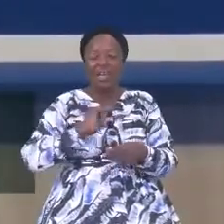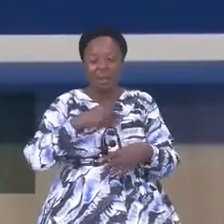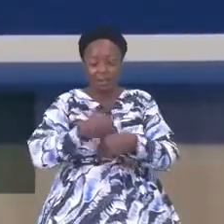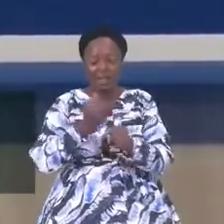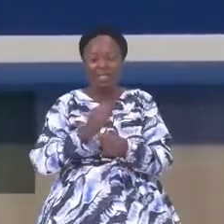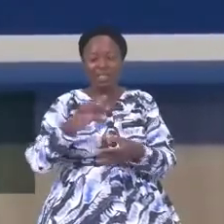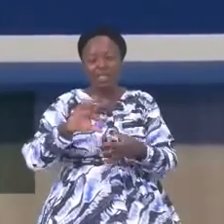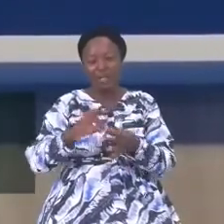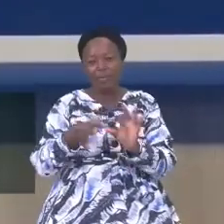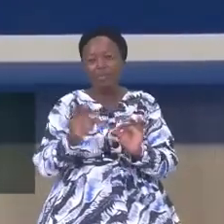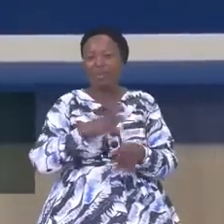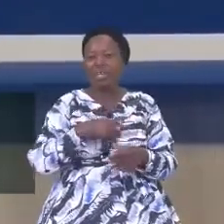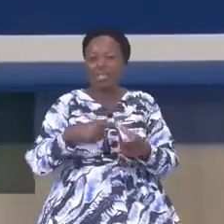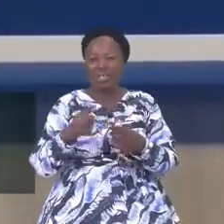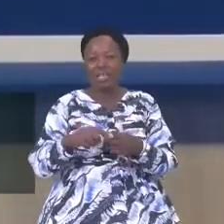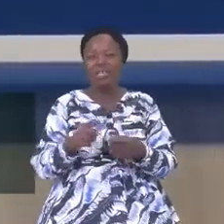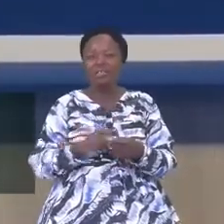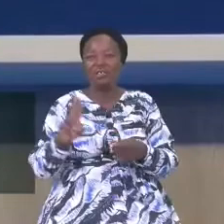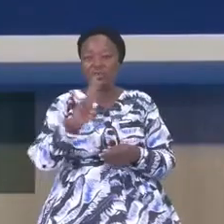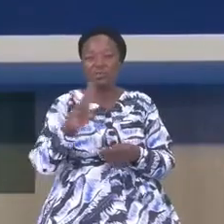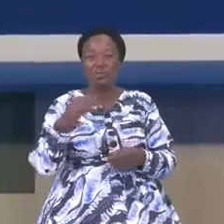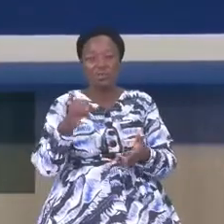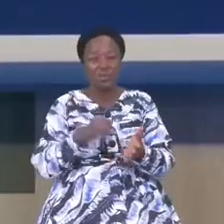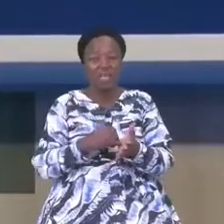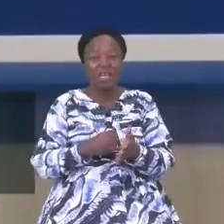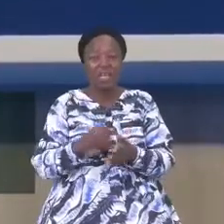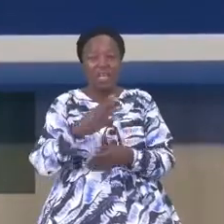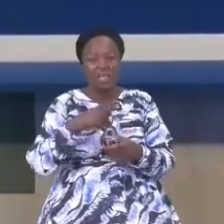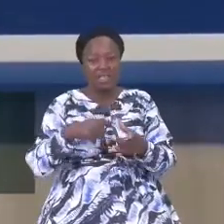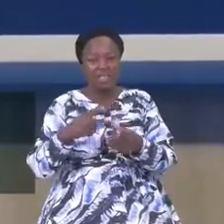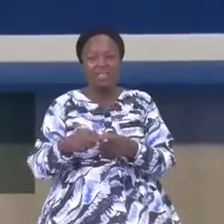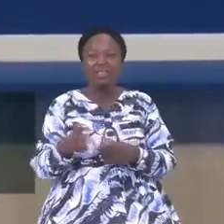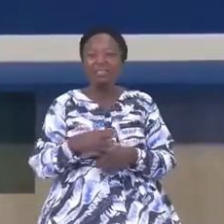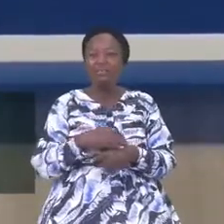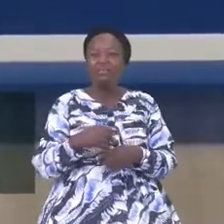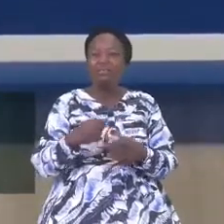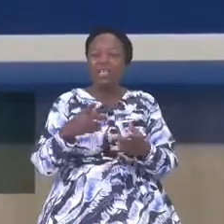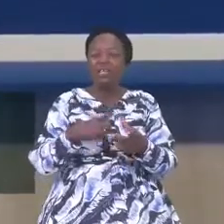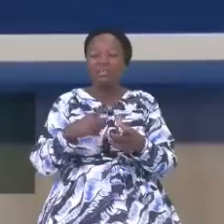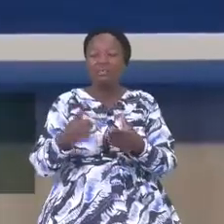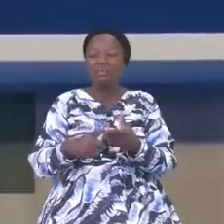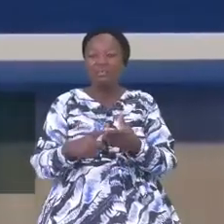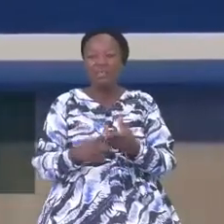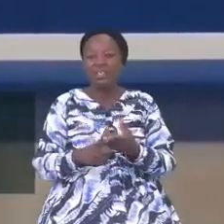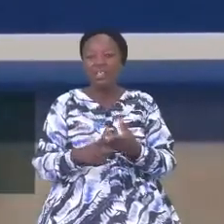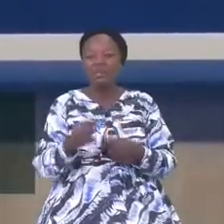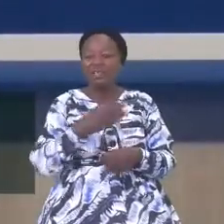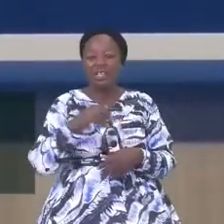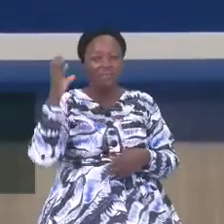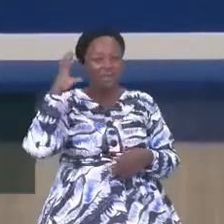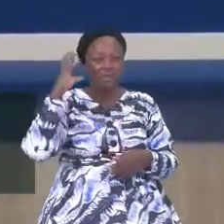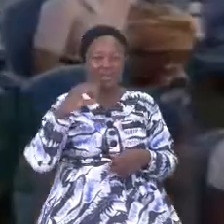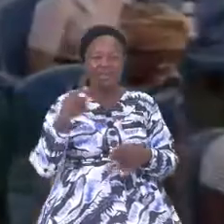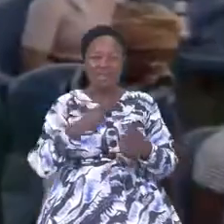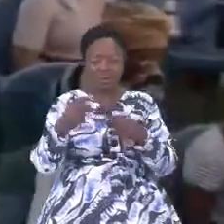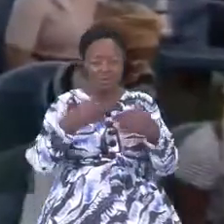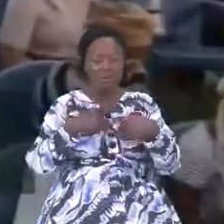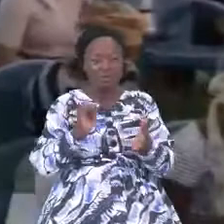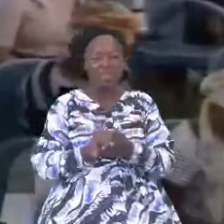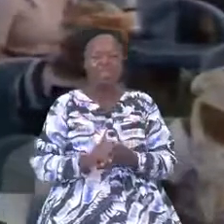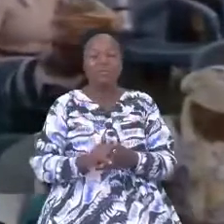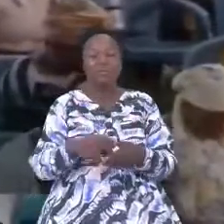interpretation, application to you, and the victory they got, you'll get that victory tonight.